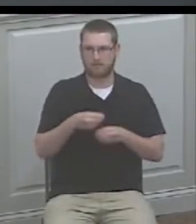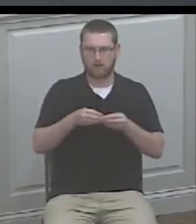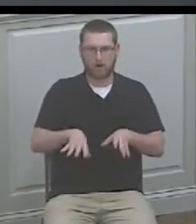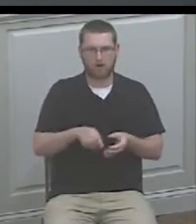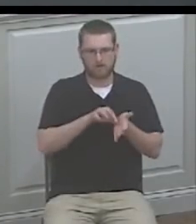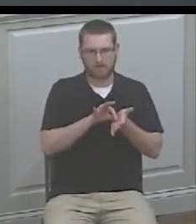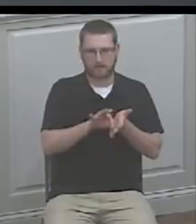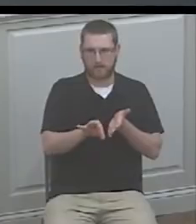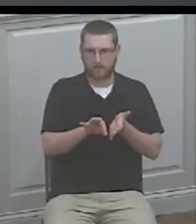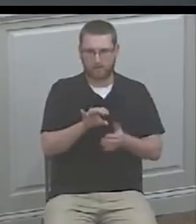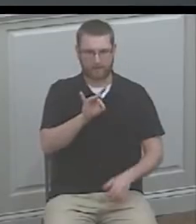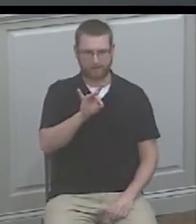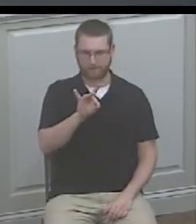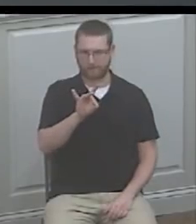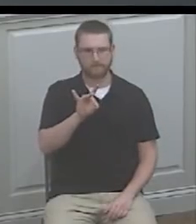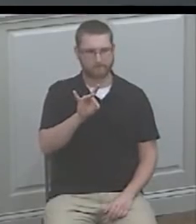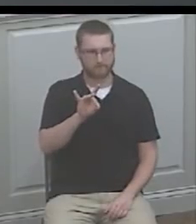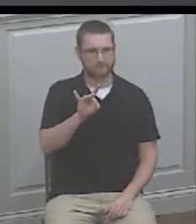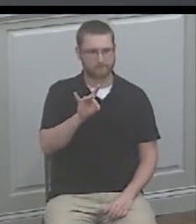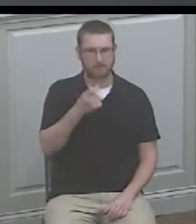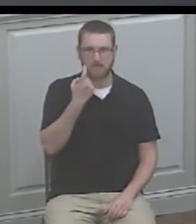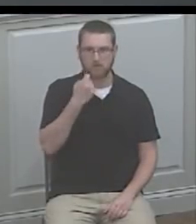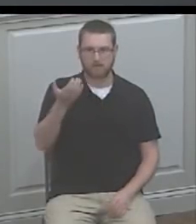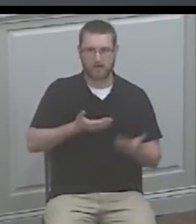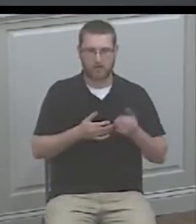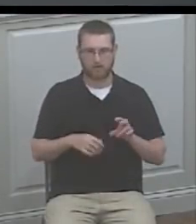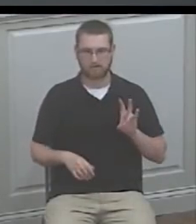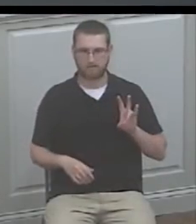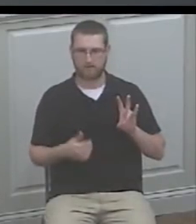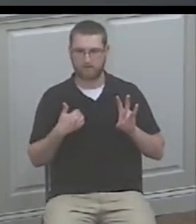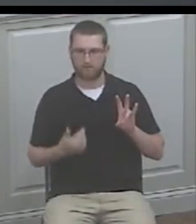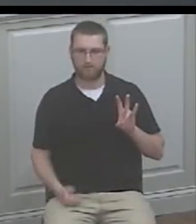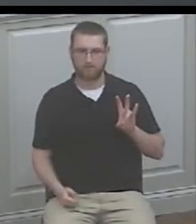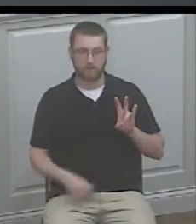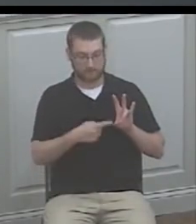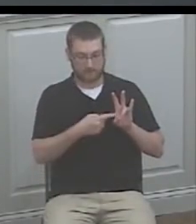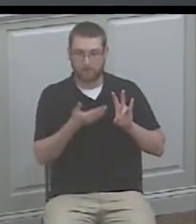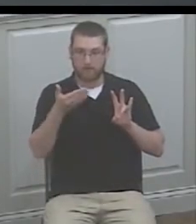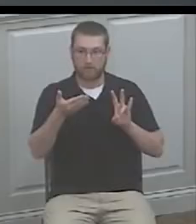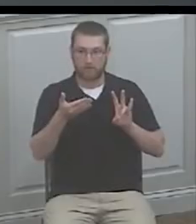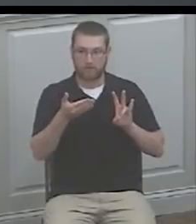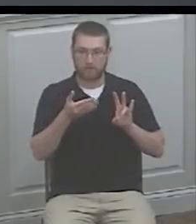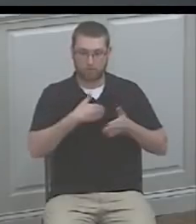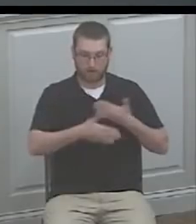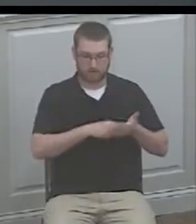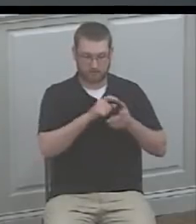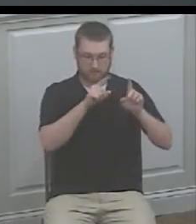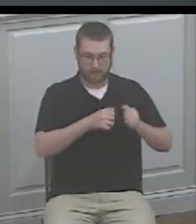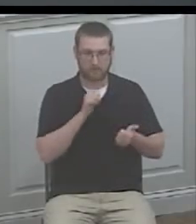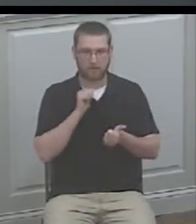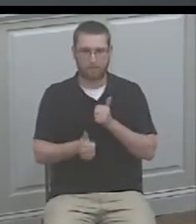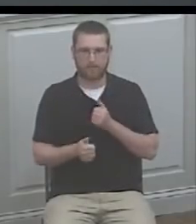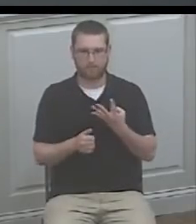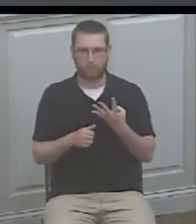at around 80. In the most recent hiring process, we had seven. Those seven people, only four of them passed the